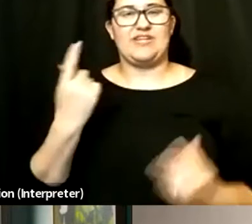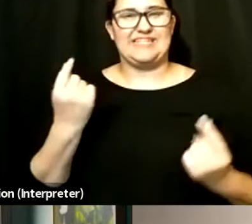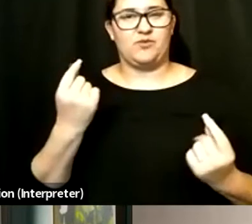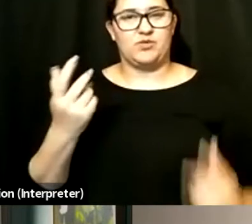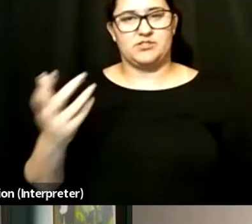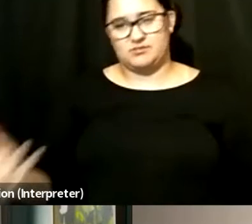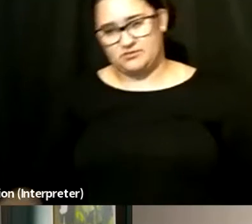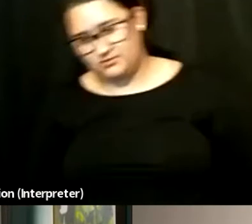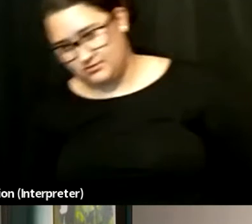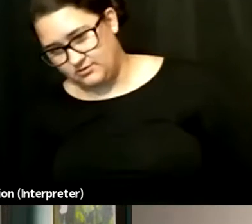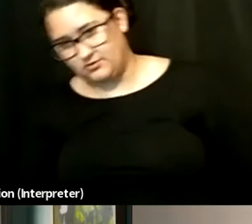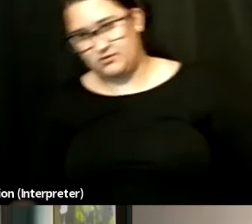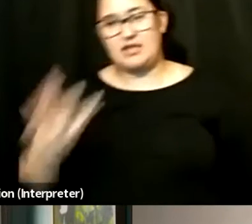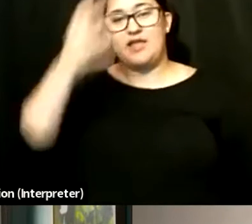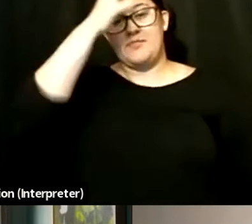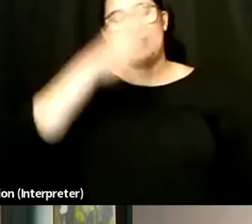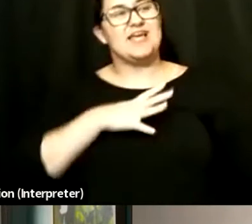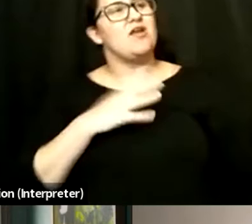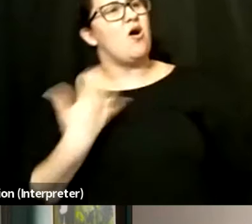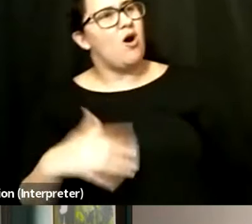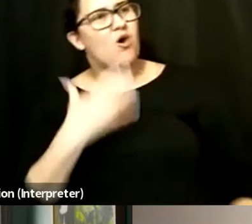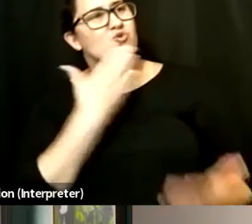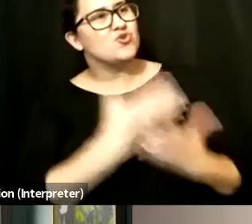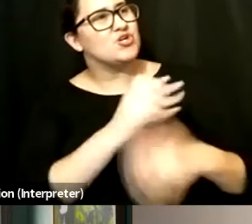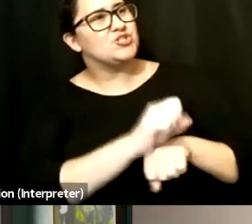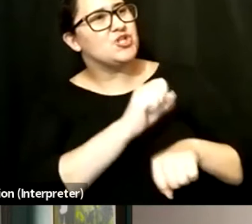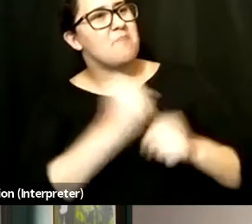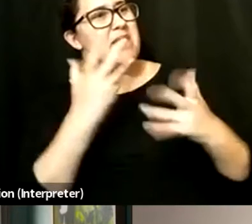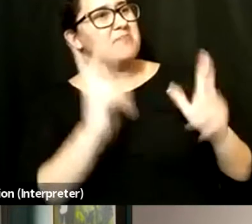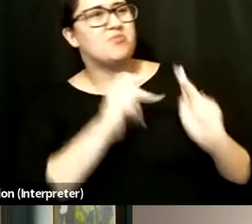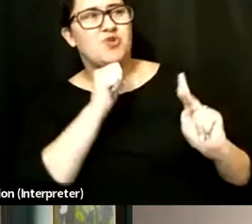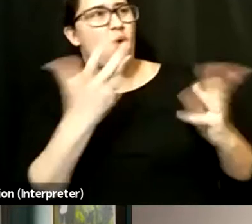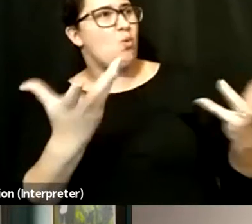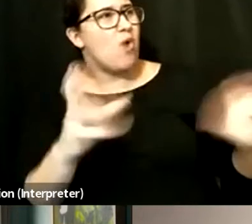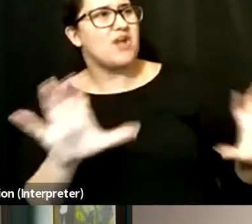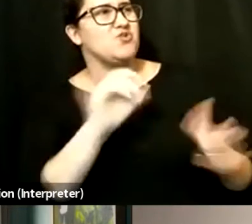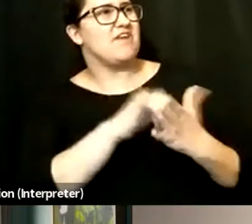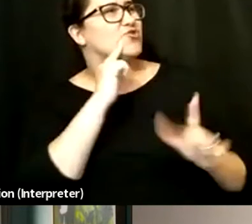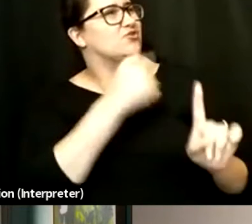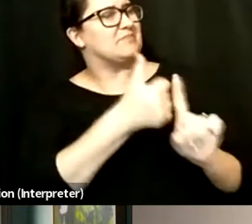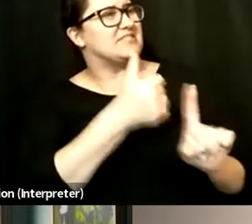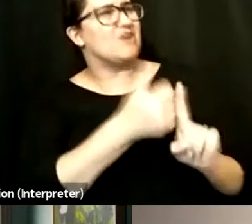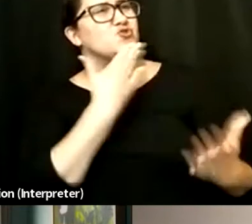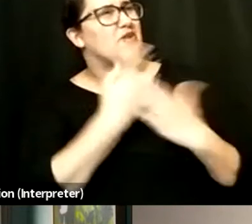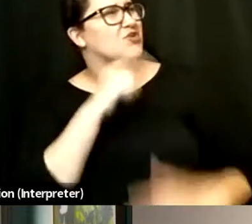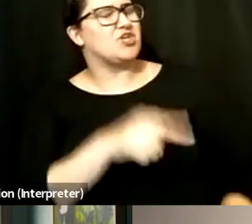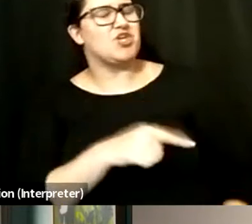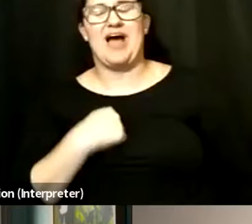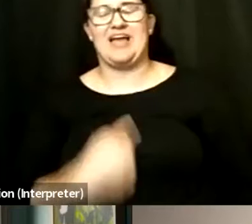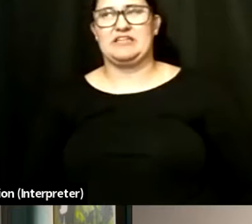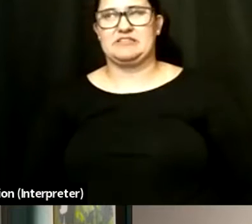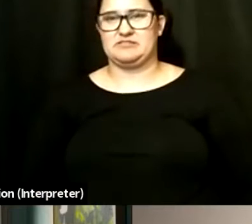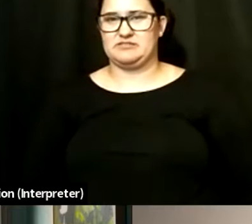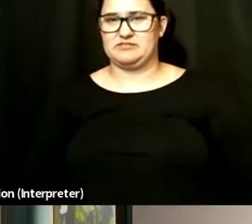he goes, "Oh my goodness, good job. So many people don't want to do things for themselves. Good job for you." I was like, it dropped. I